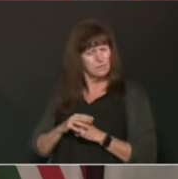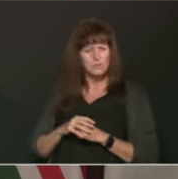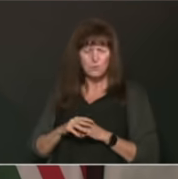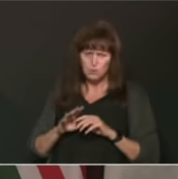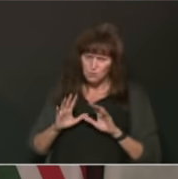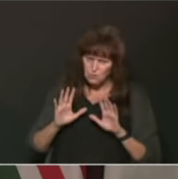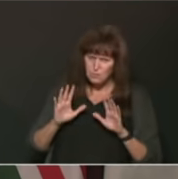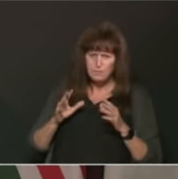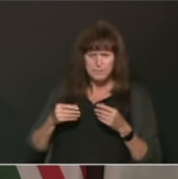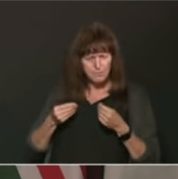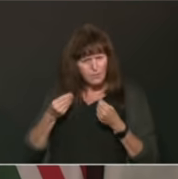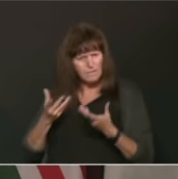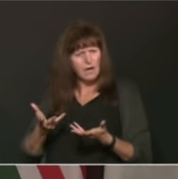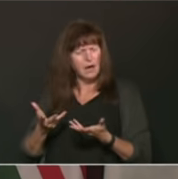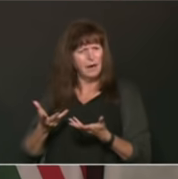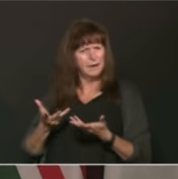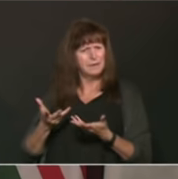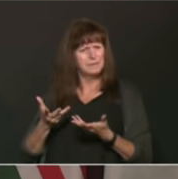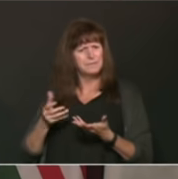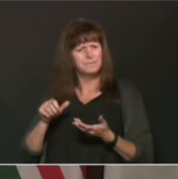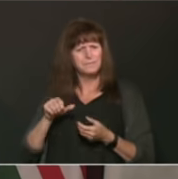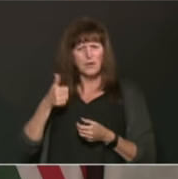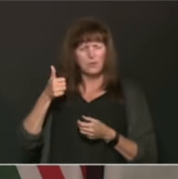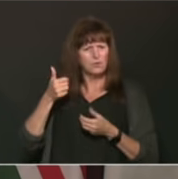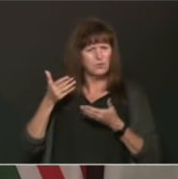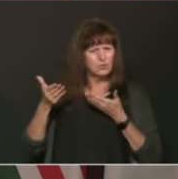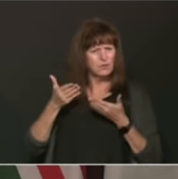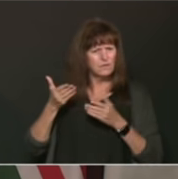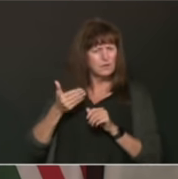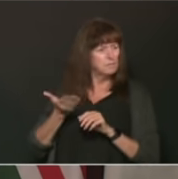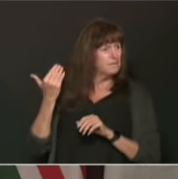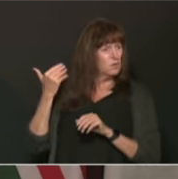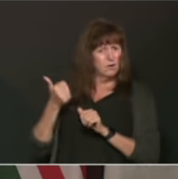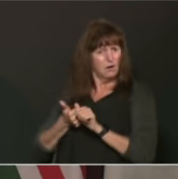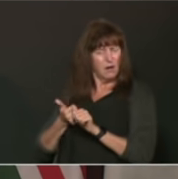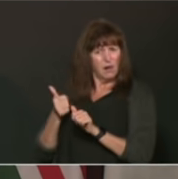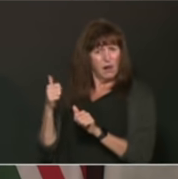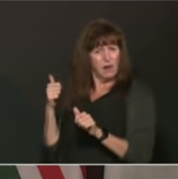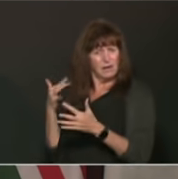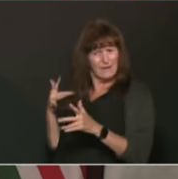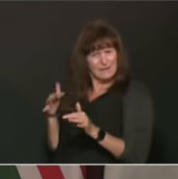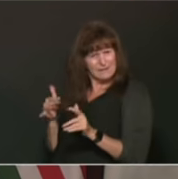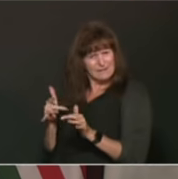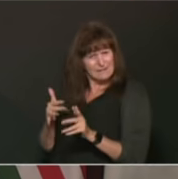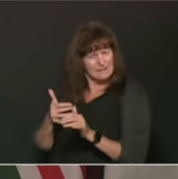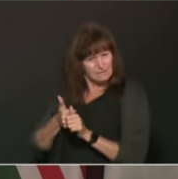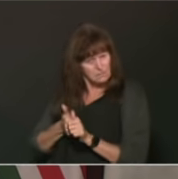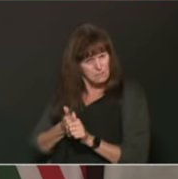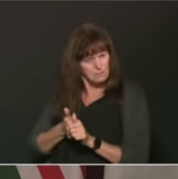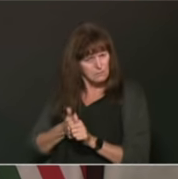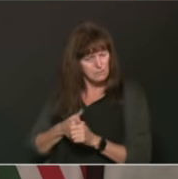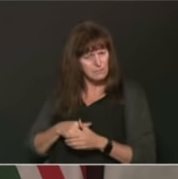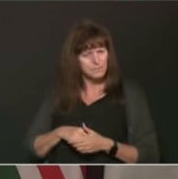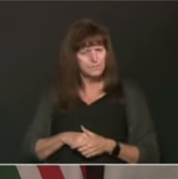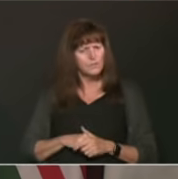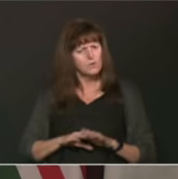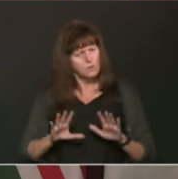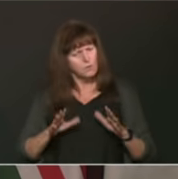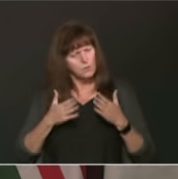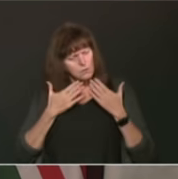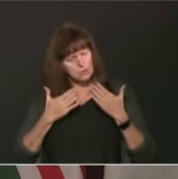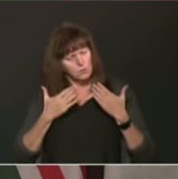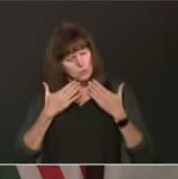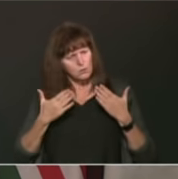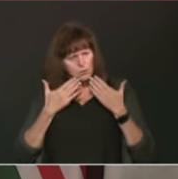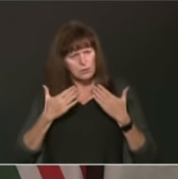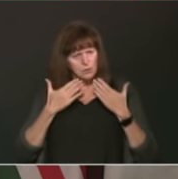restore some of the healthcare services that we haven't been able to provide in the last year and a half. So thank you, thank you, thank you. Keep doing what you're doing,